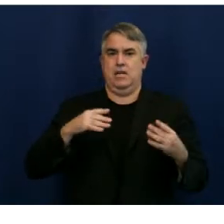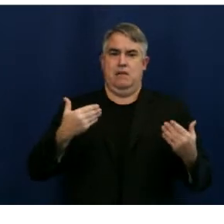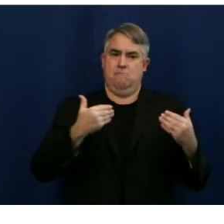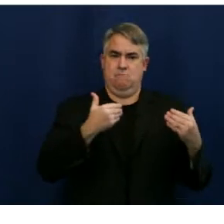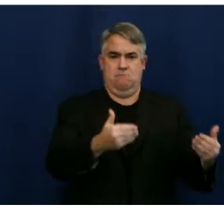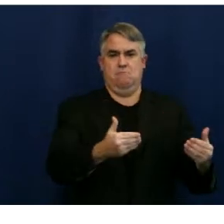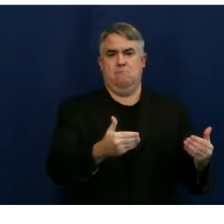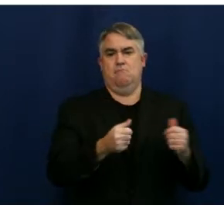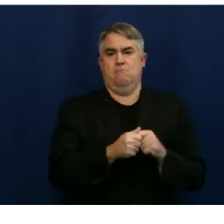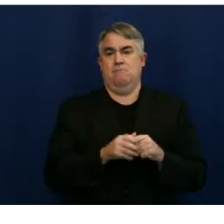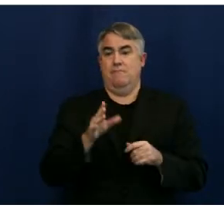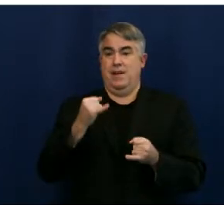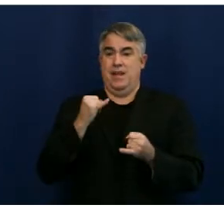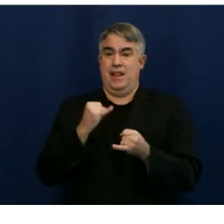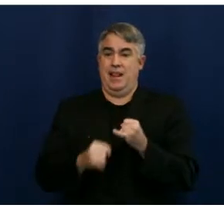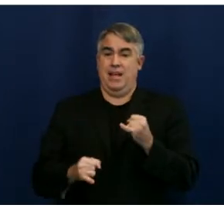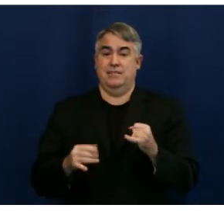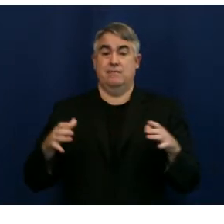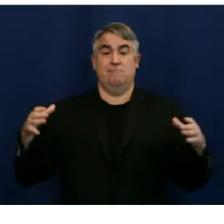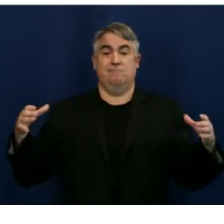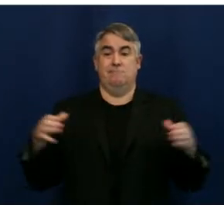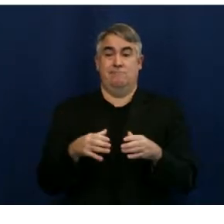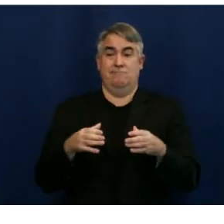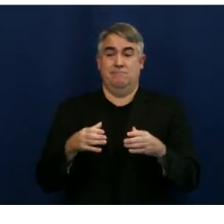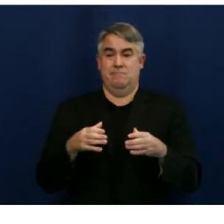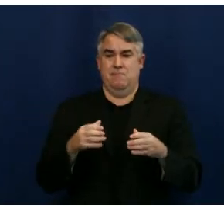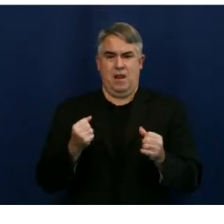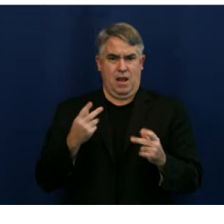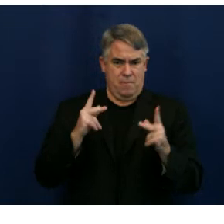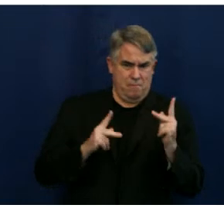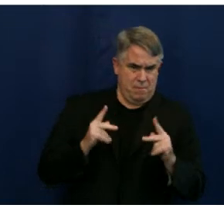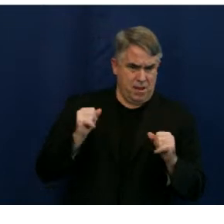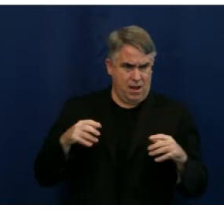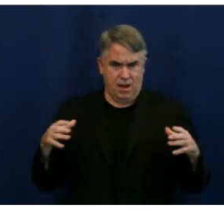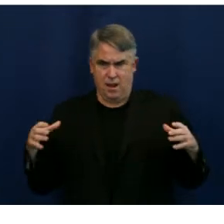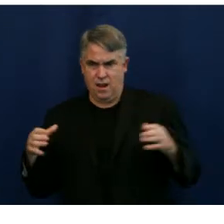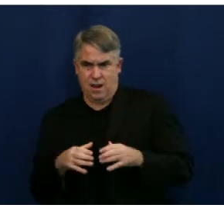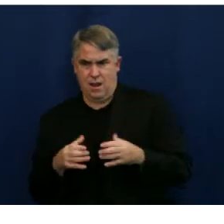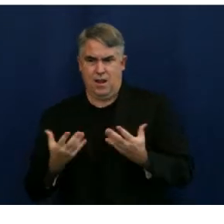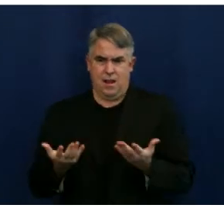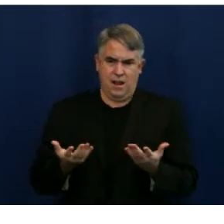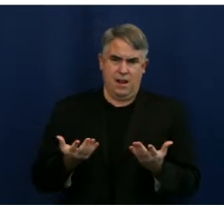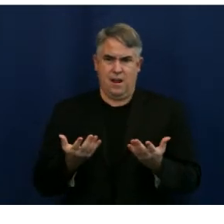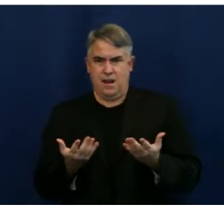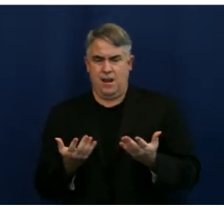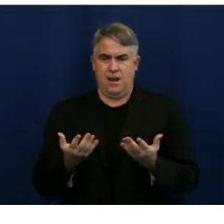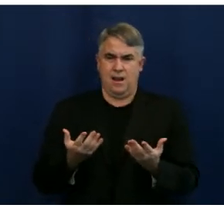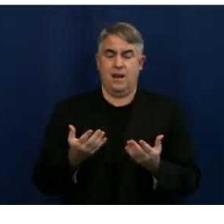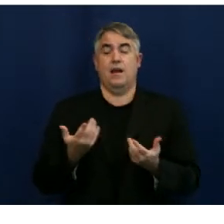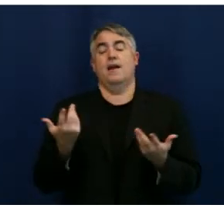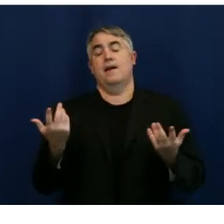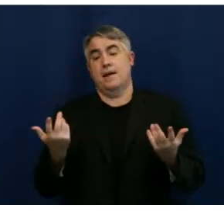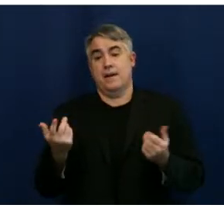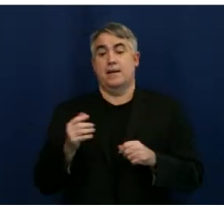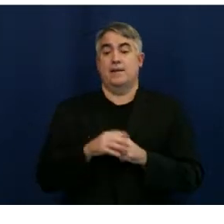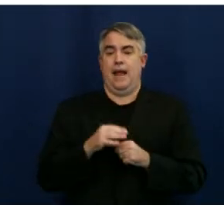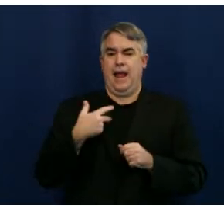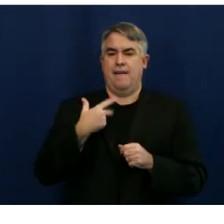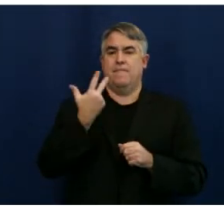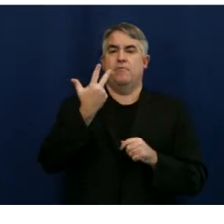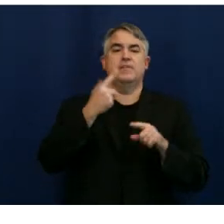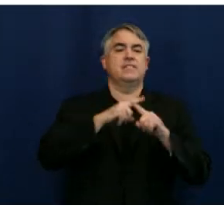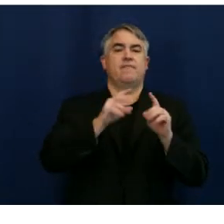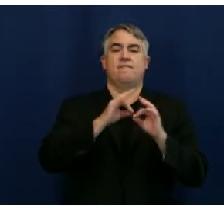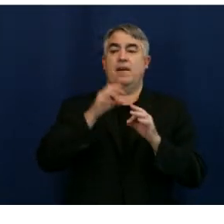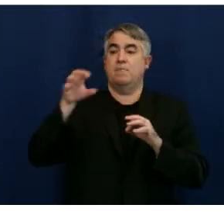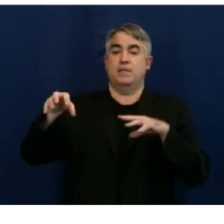is the purple tier gatherings. This guidance was put in place before we went in the regional stay-at-home order, and these are gatherings of up to 3 households are allowed to